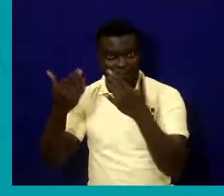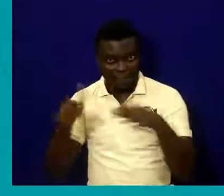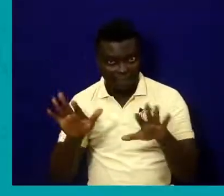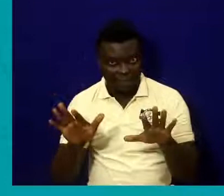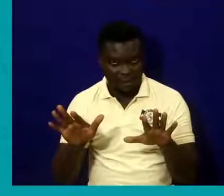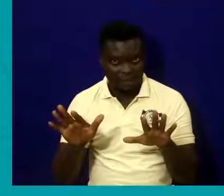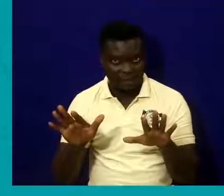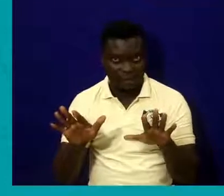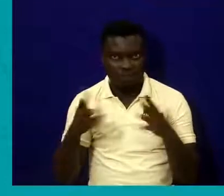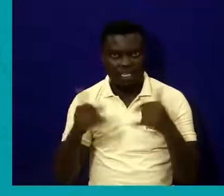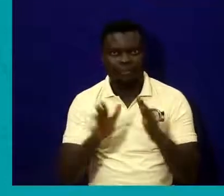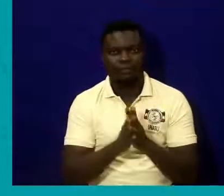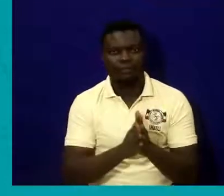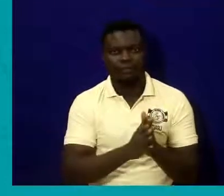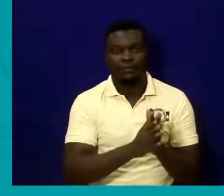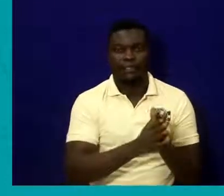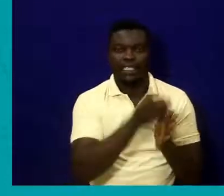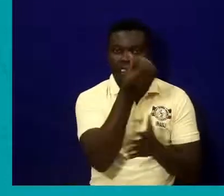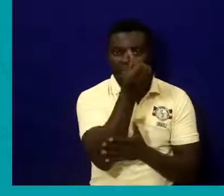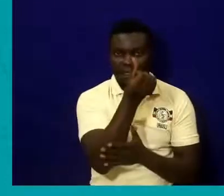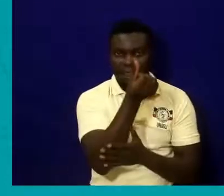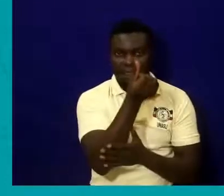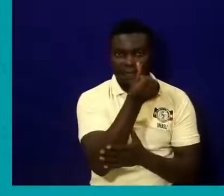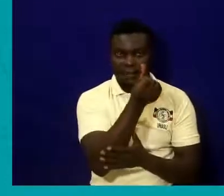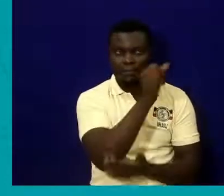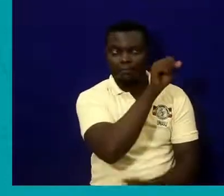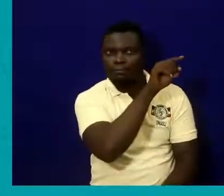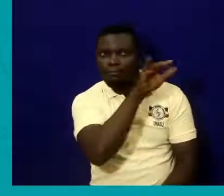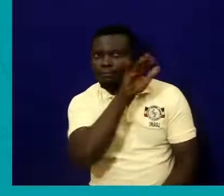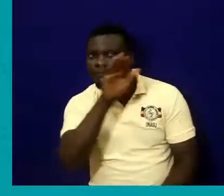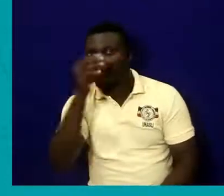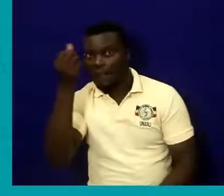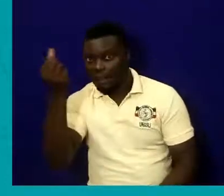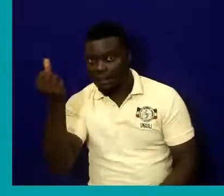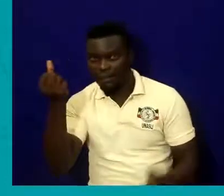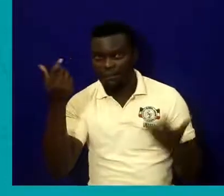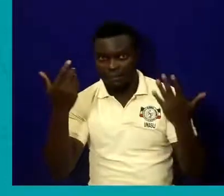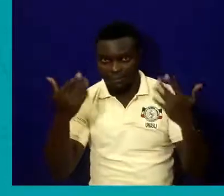columns. We have labeled six columns.